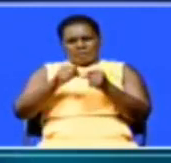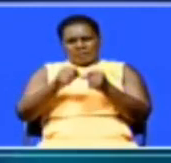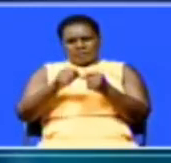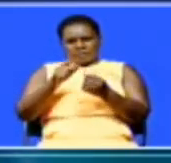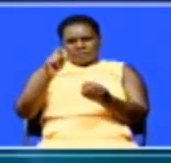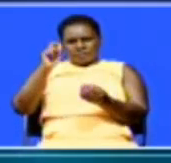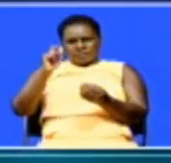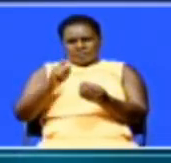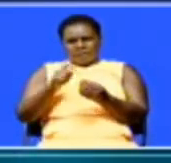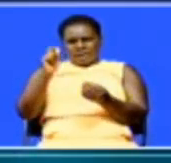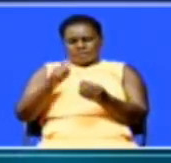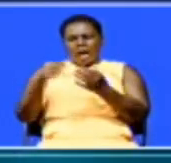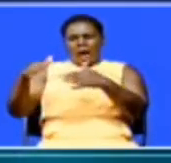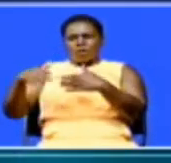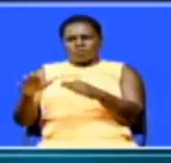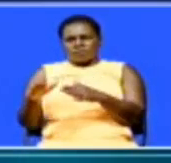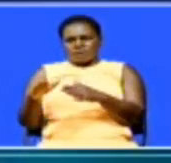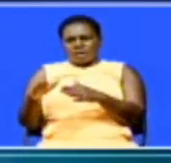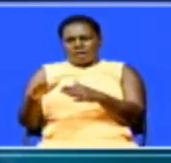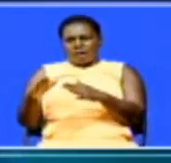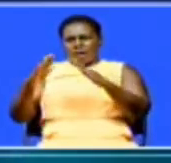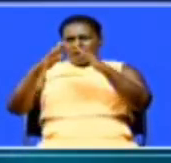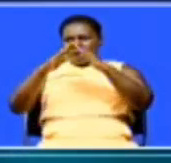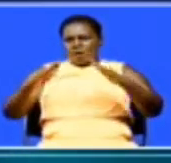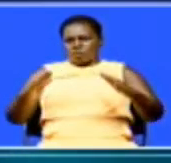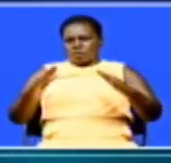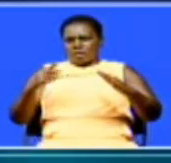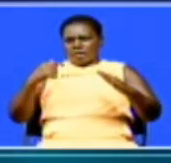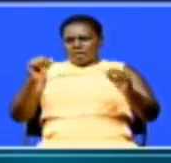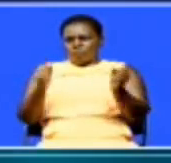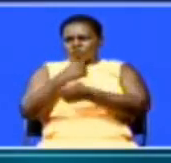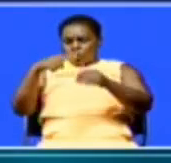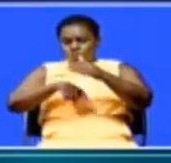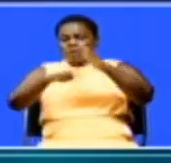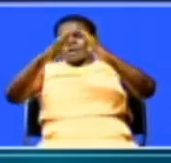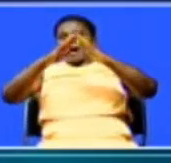test outside. Outside your house? Because they can't come into your house.